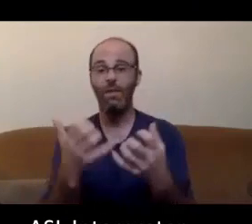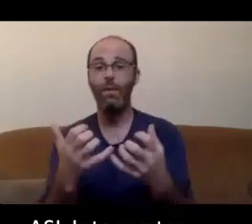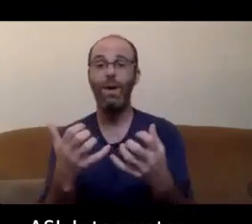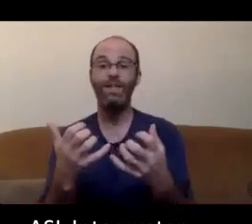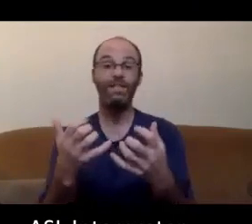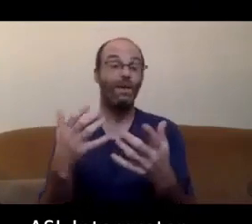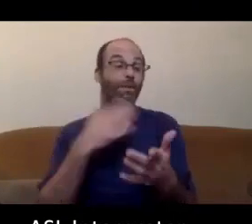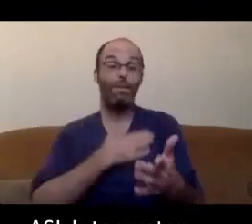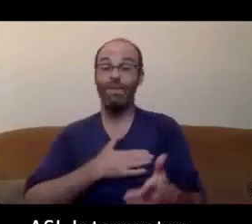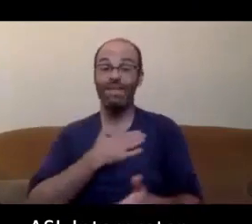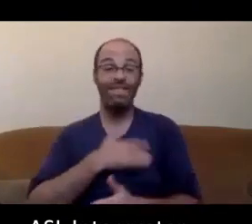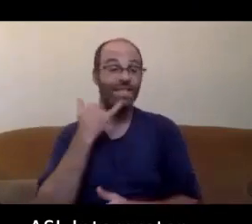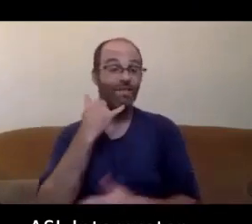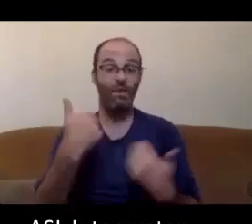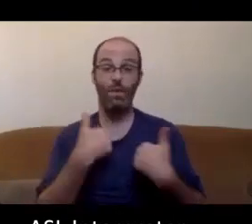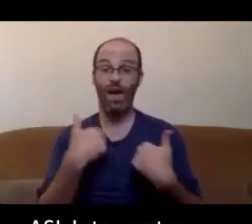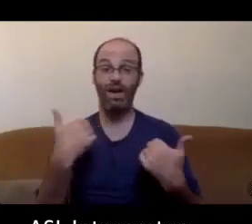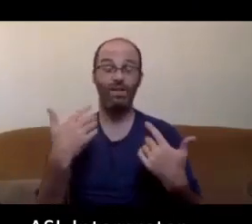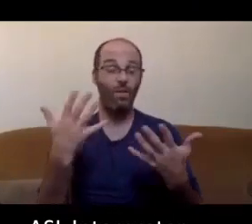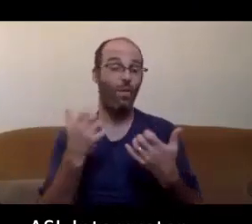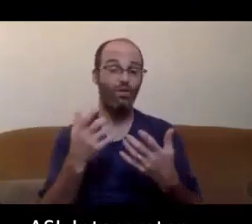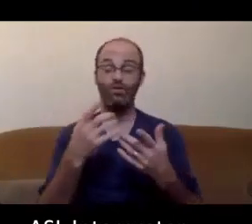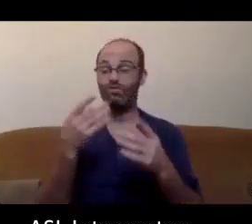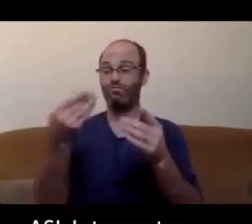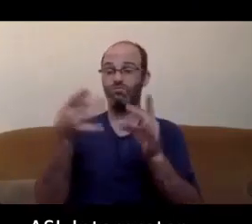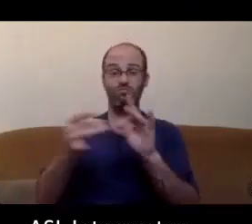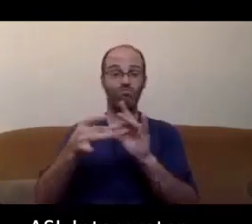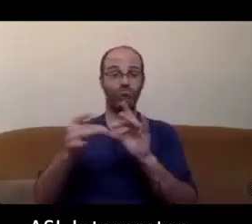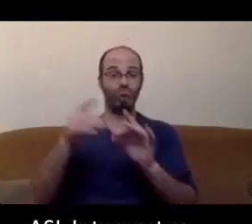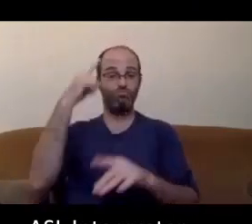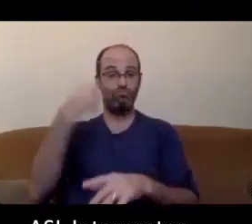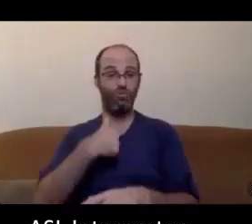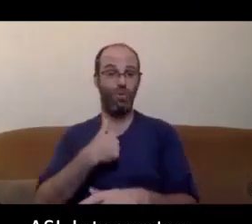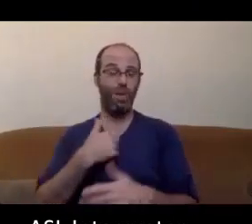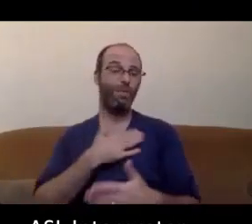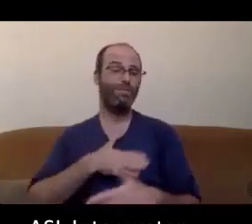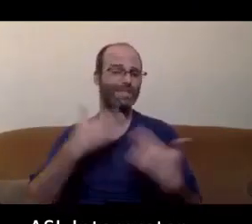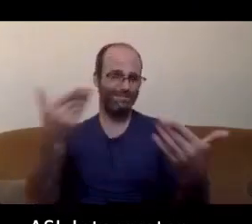me a message, they're very welcome to. Yeah.